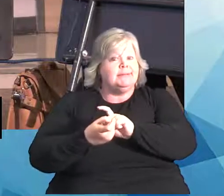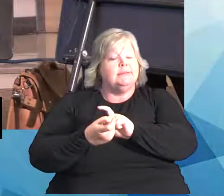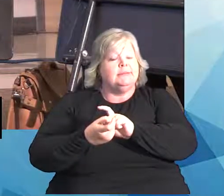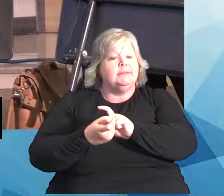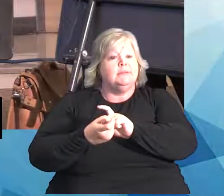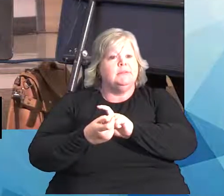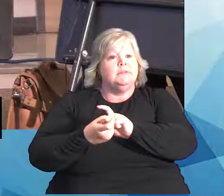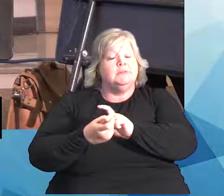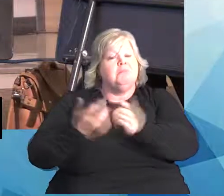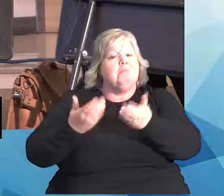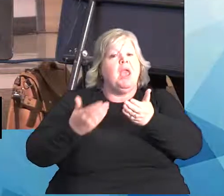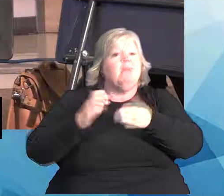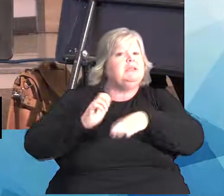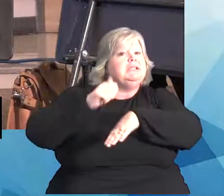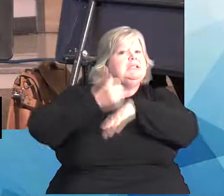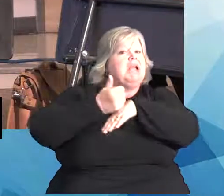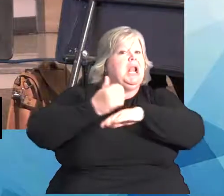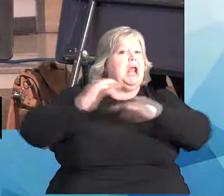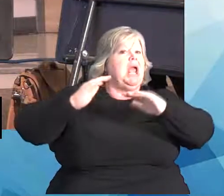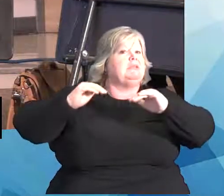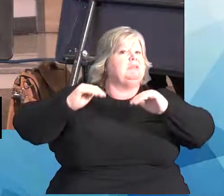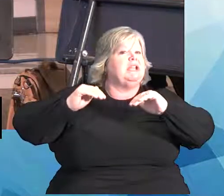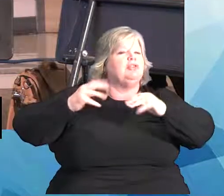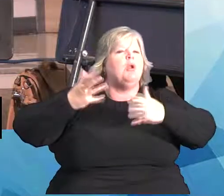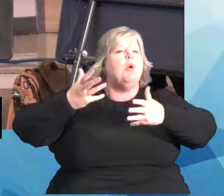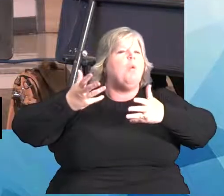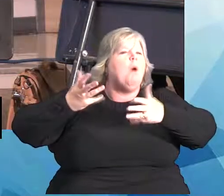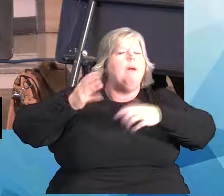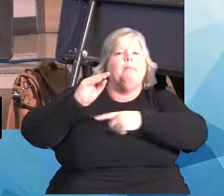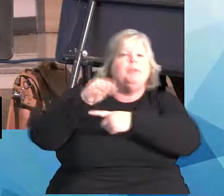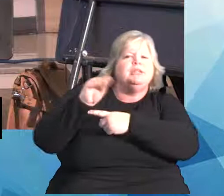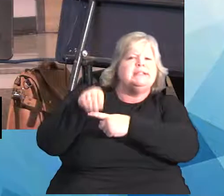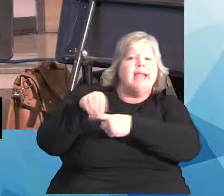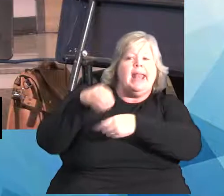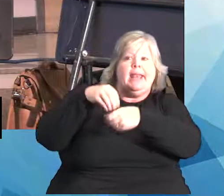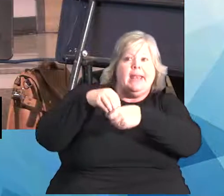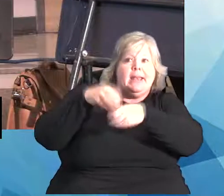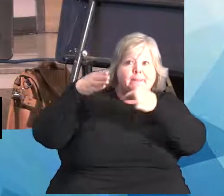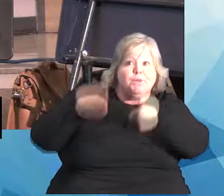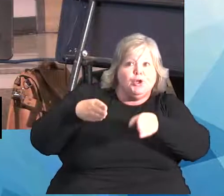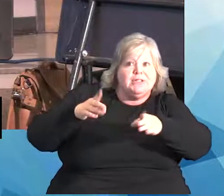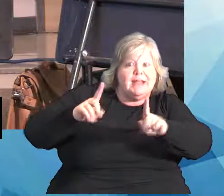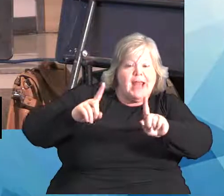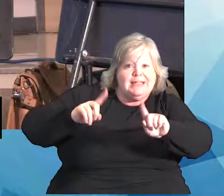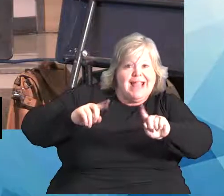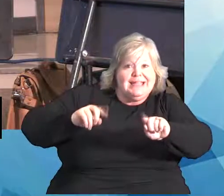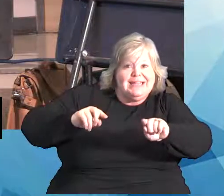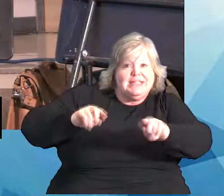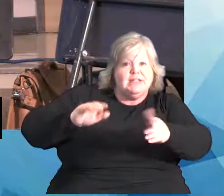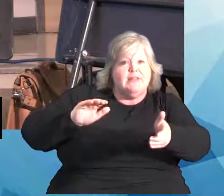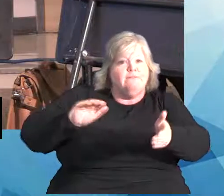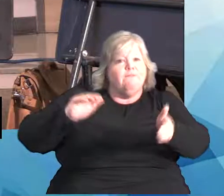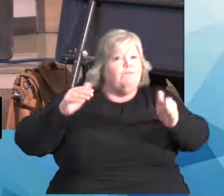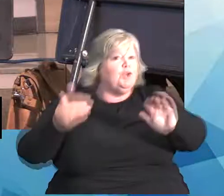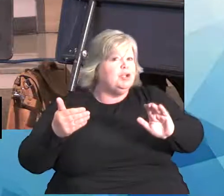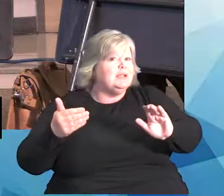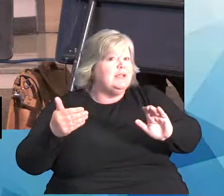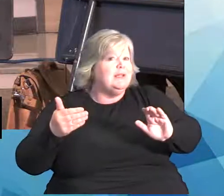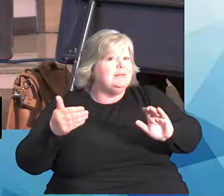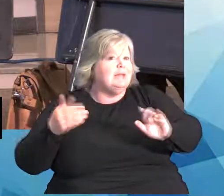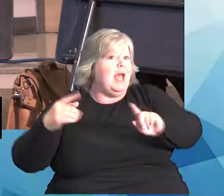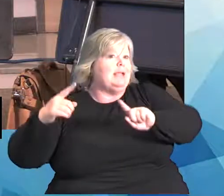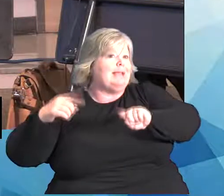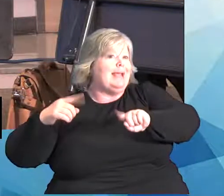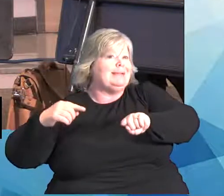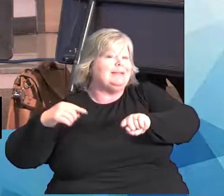set an expectation as to what percentage of in-person attendance the board members would have versus attendance via other